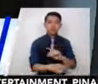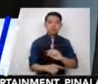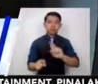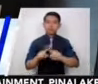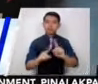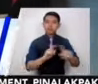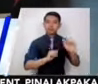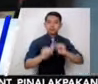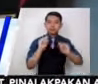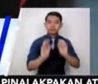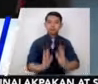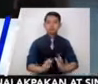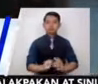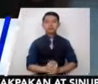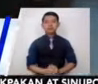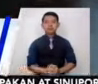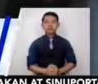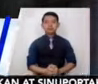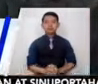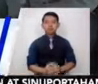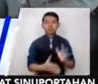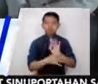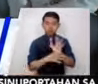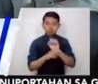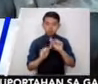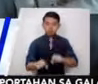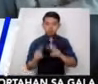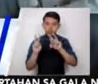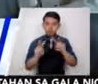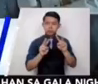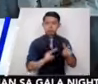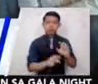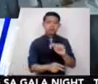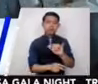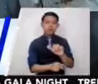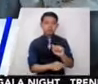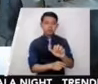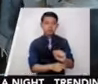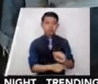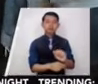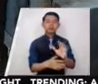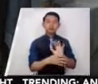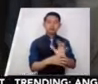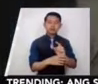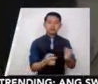Mapapanood ang Balota sa mga Piling Ayala Cinemas hanggang sa August 11.